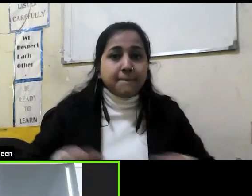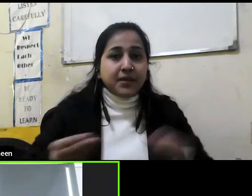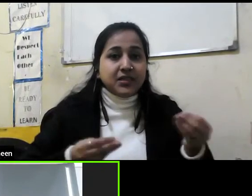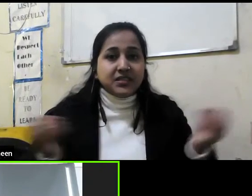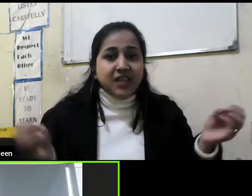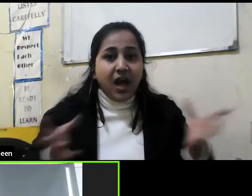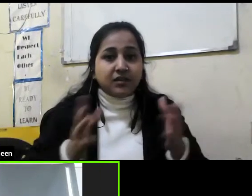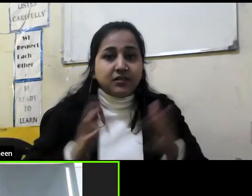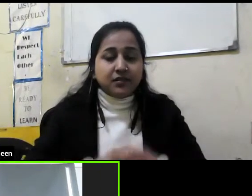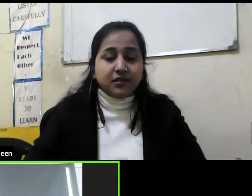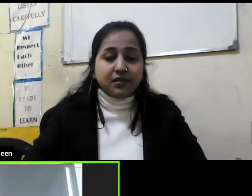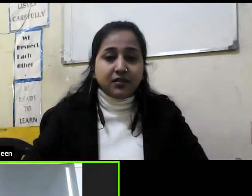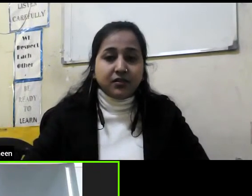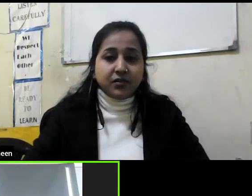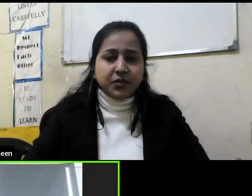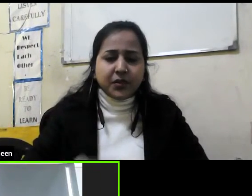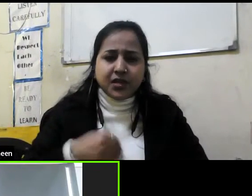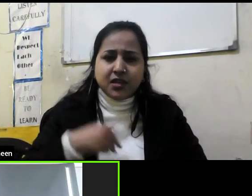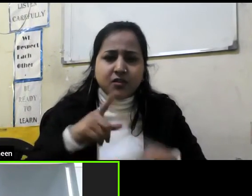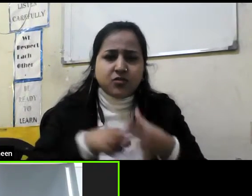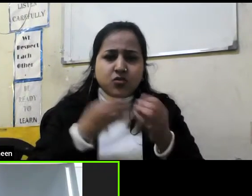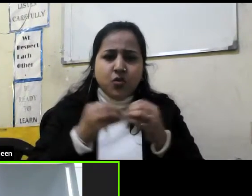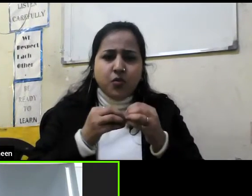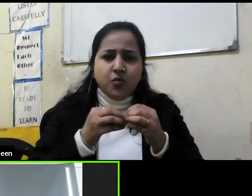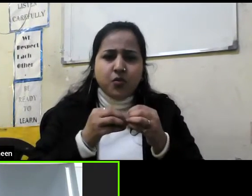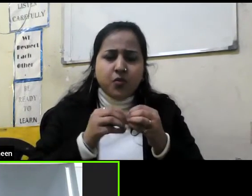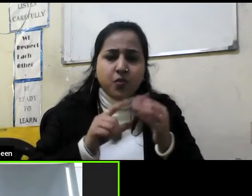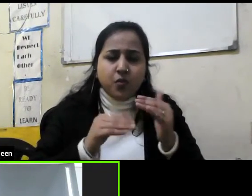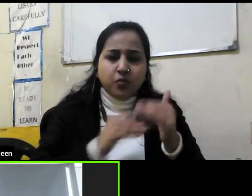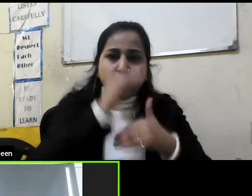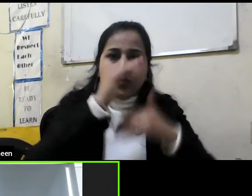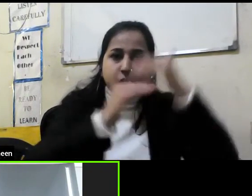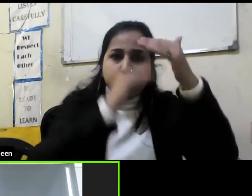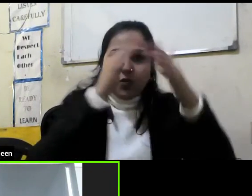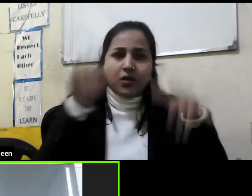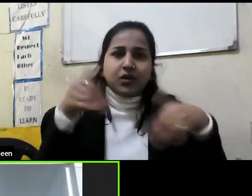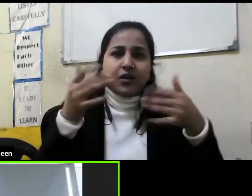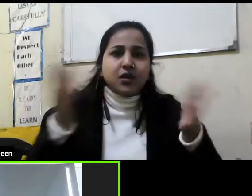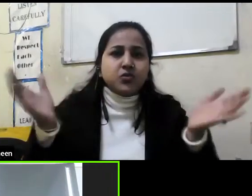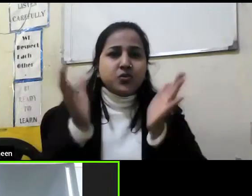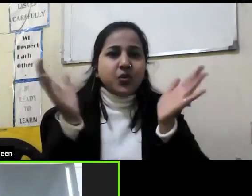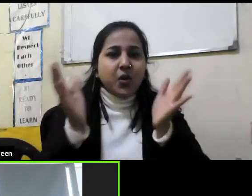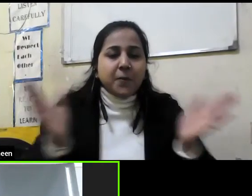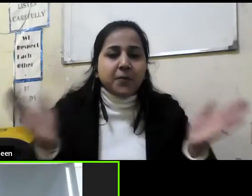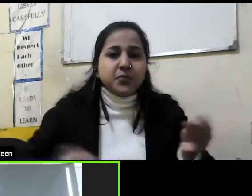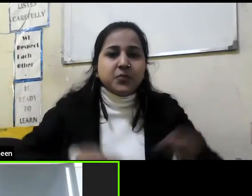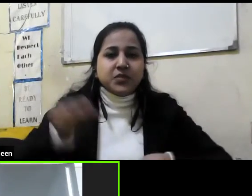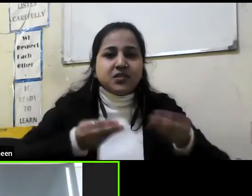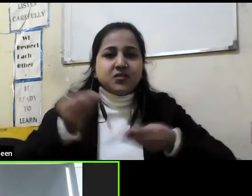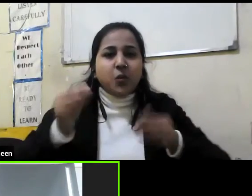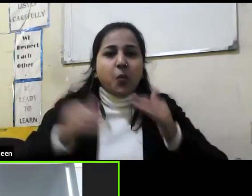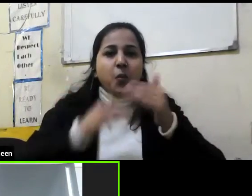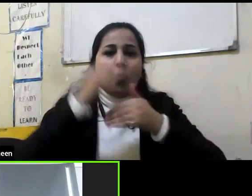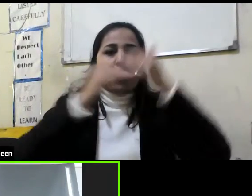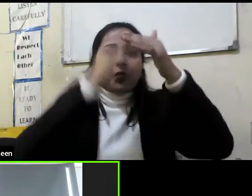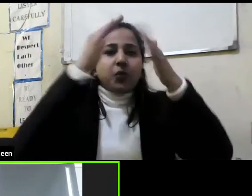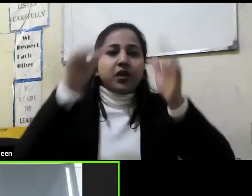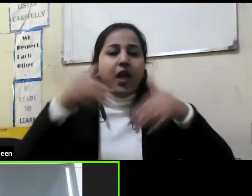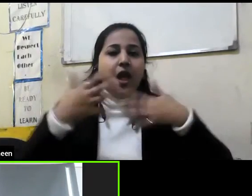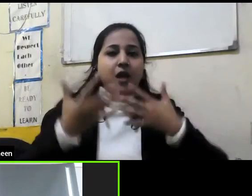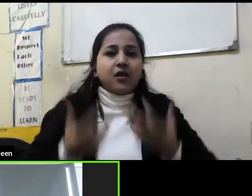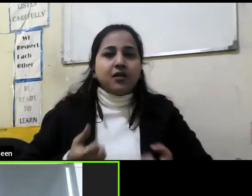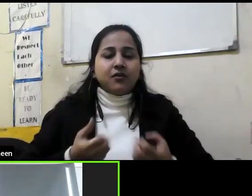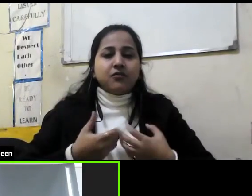And our job is to promote entrepreneurship, and especially in the high-tech domain. And we have set up more than